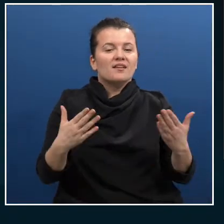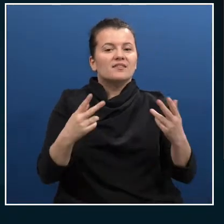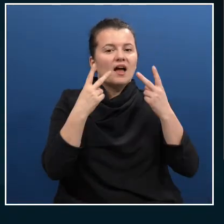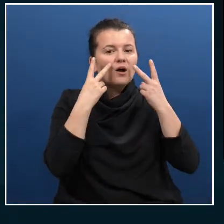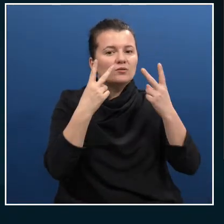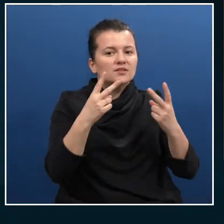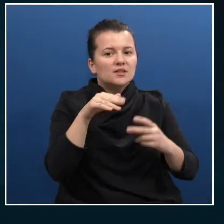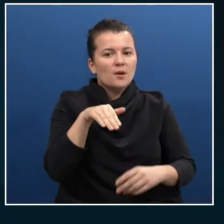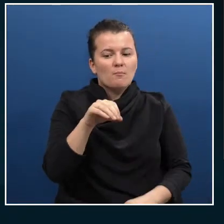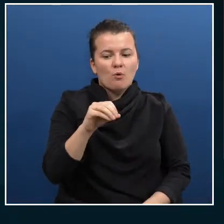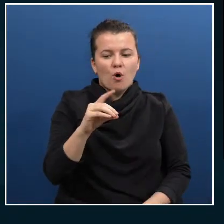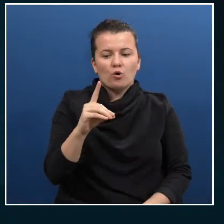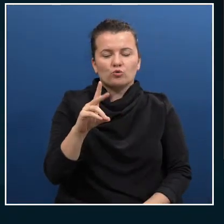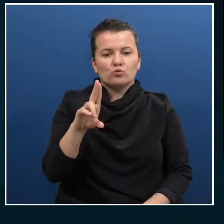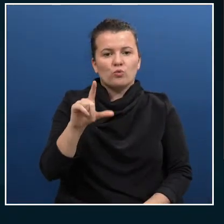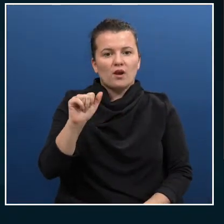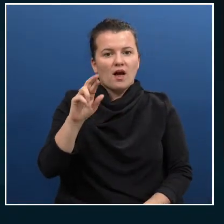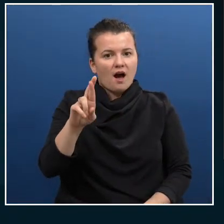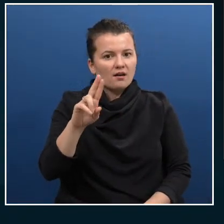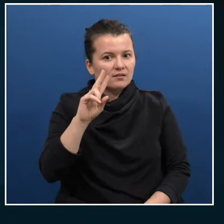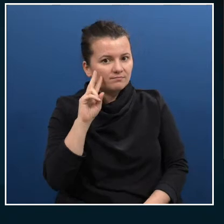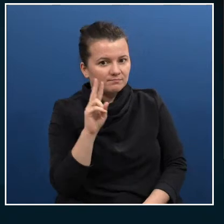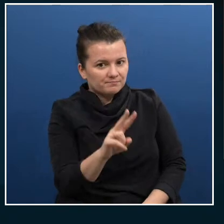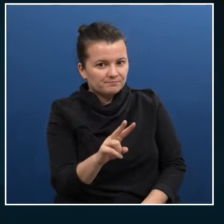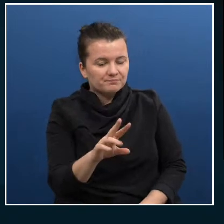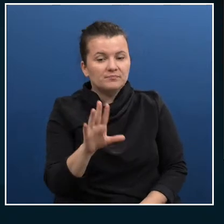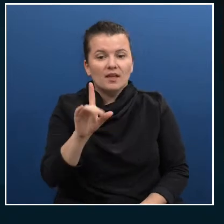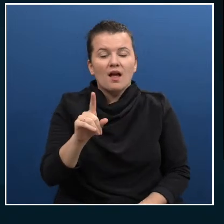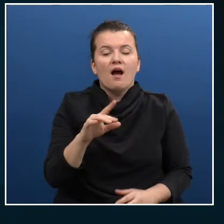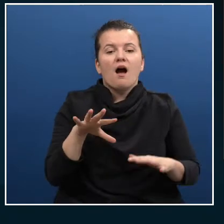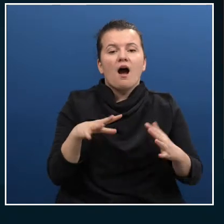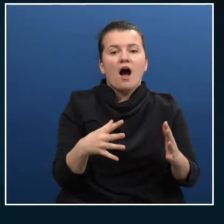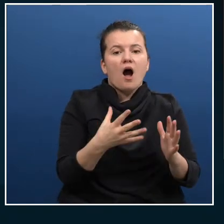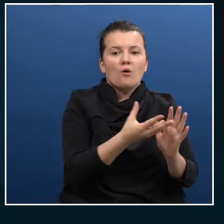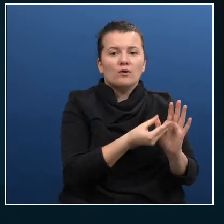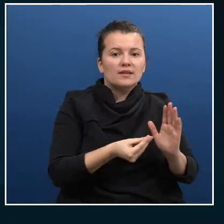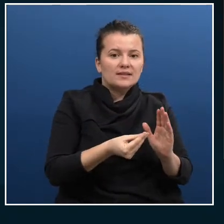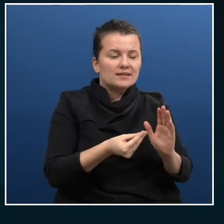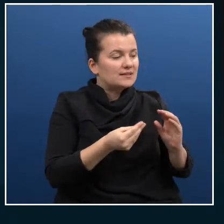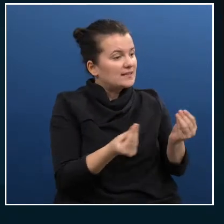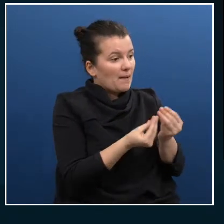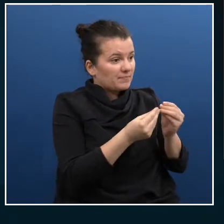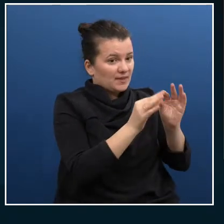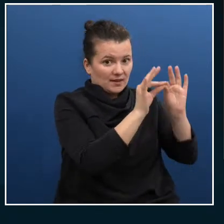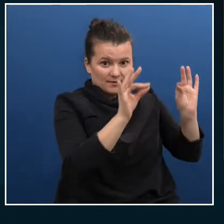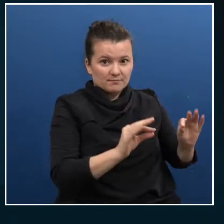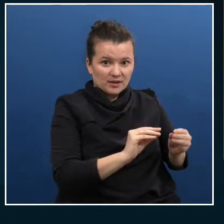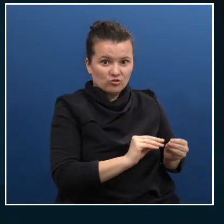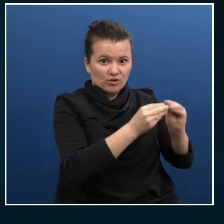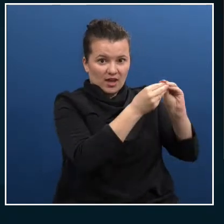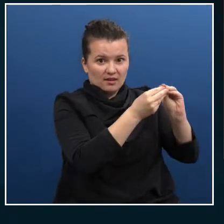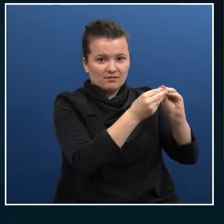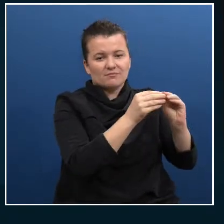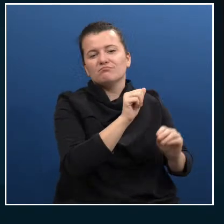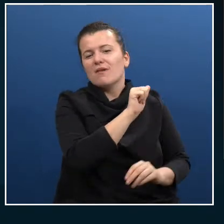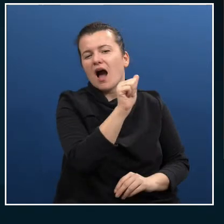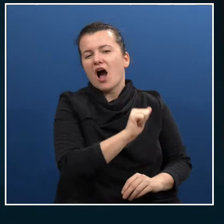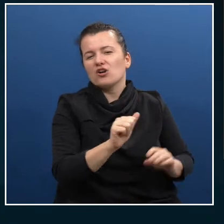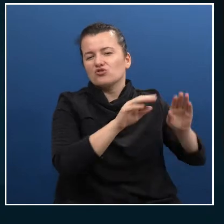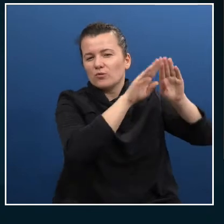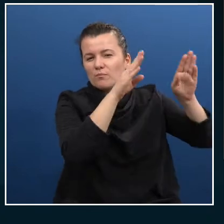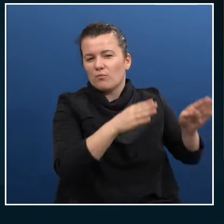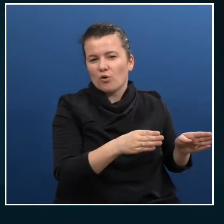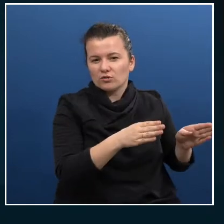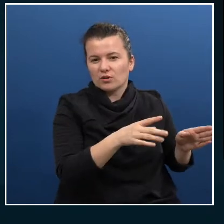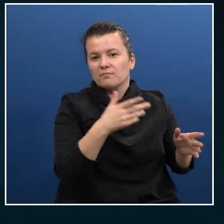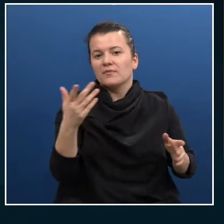do that, let's actually deploy something that we just created. So I have the Azure portal here. And what I have here is an empty resource